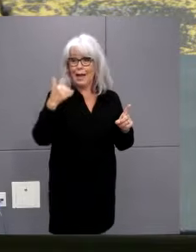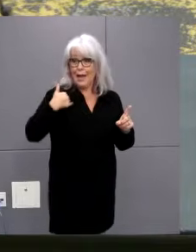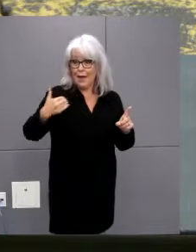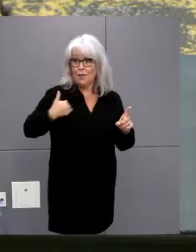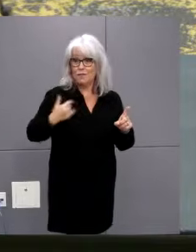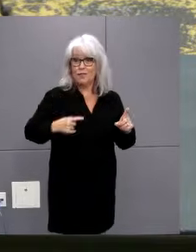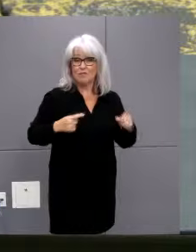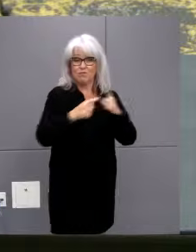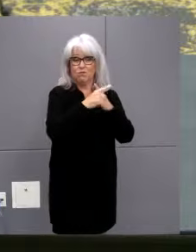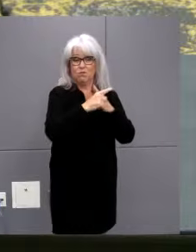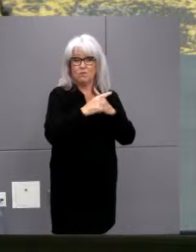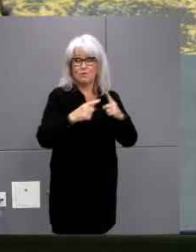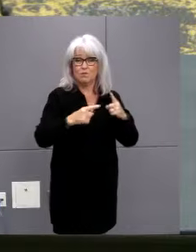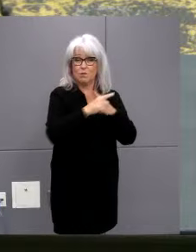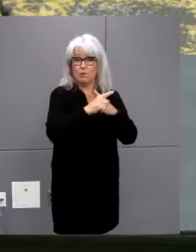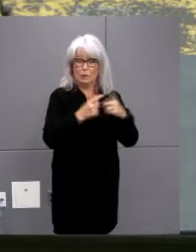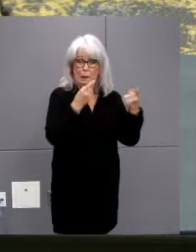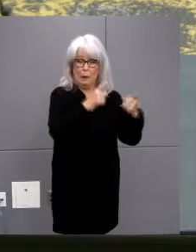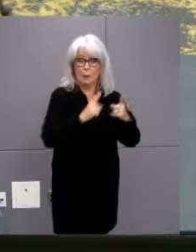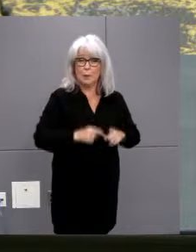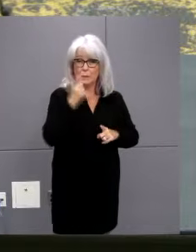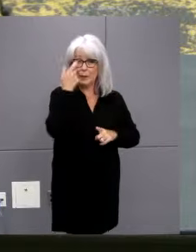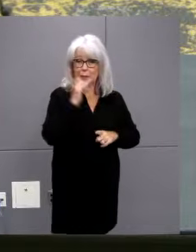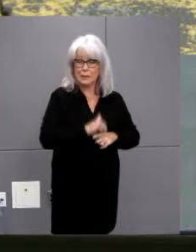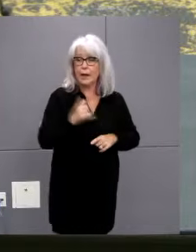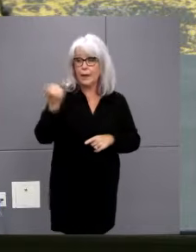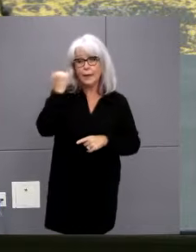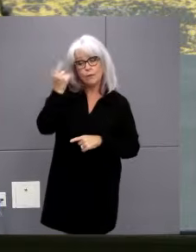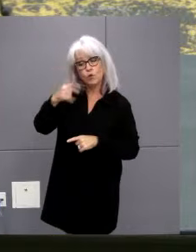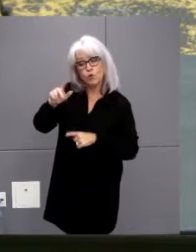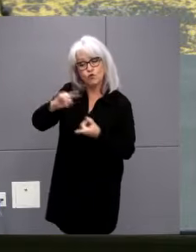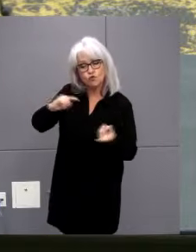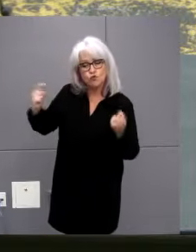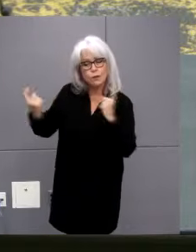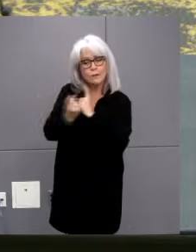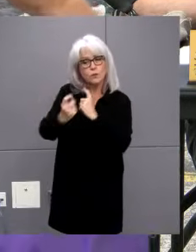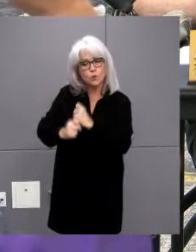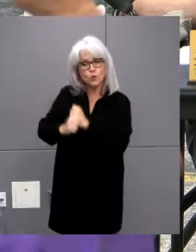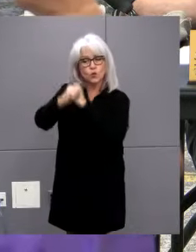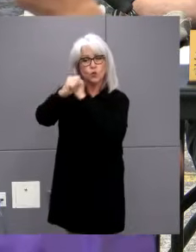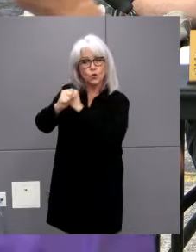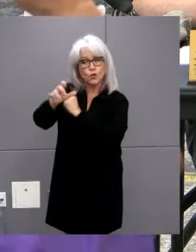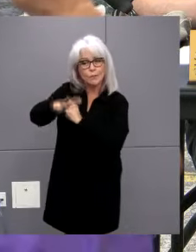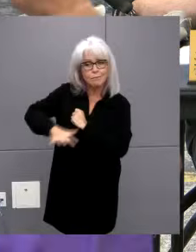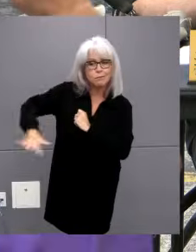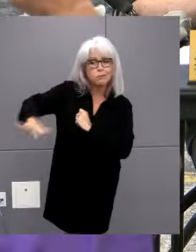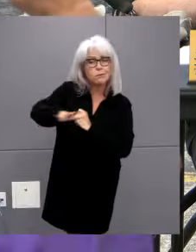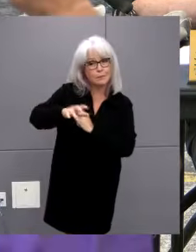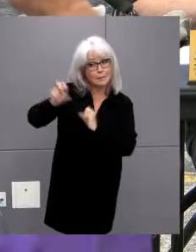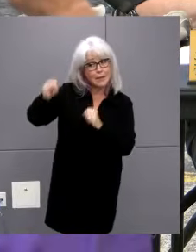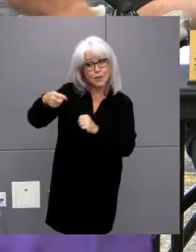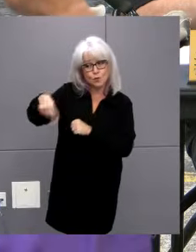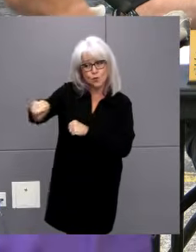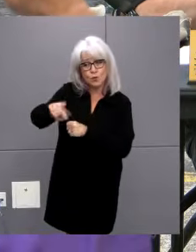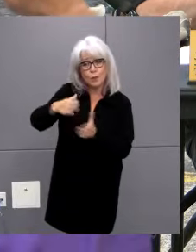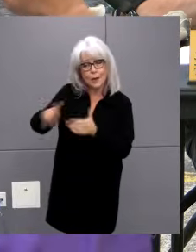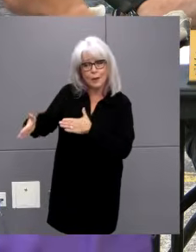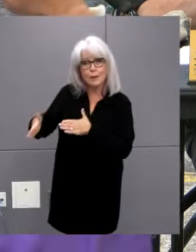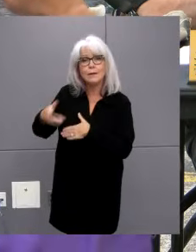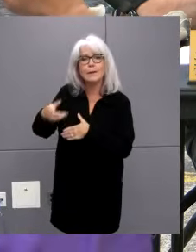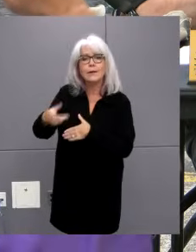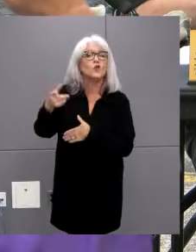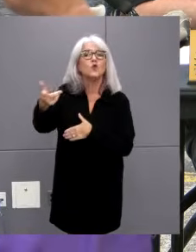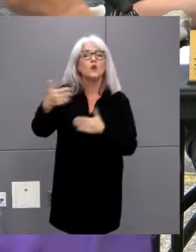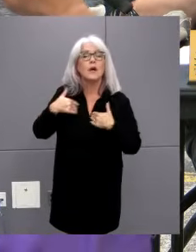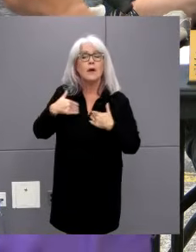So if you're changing the security environment, which you are, and you have a group of people that are